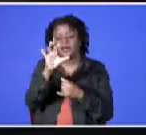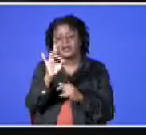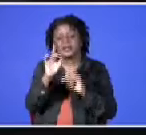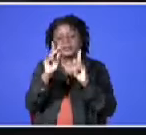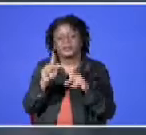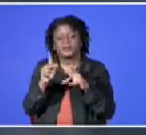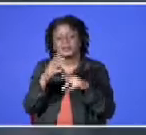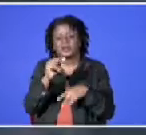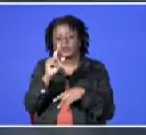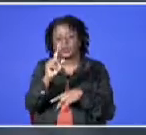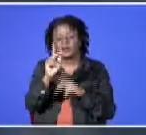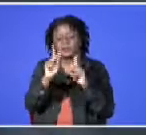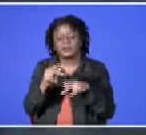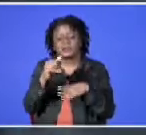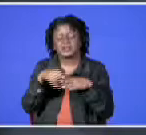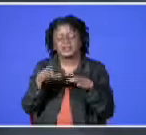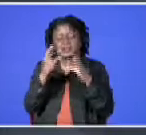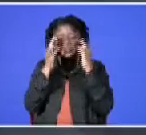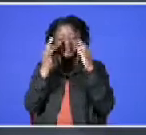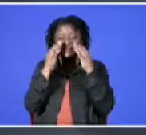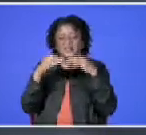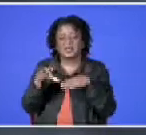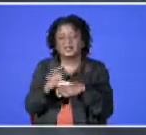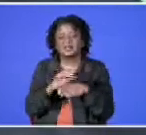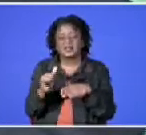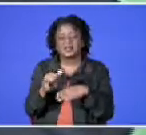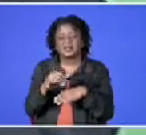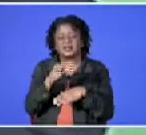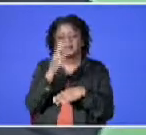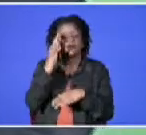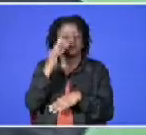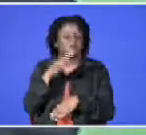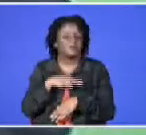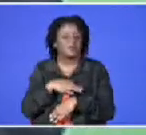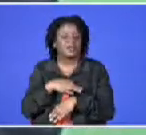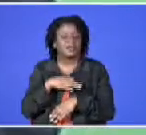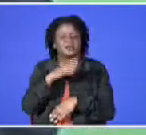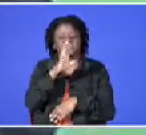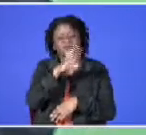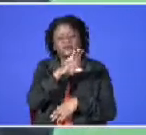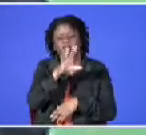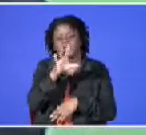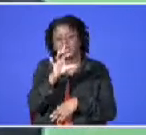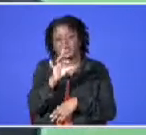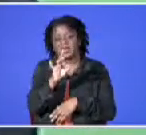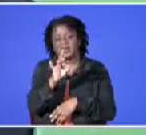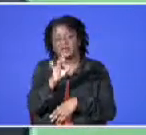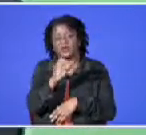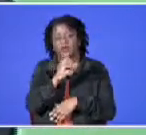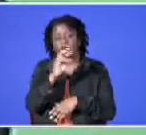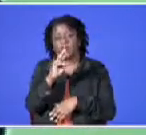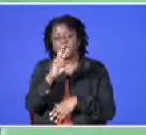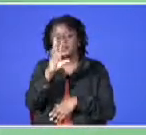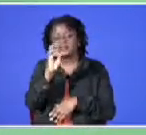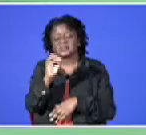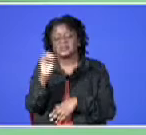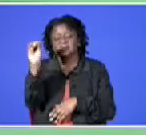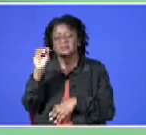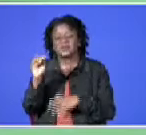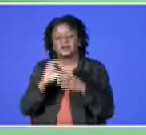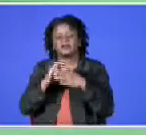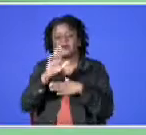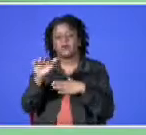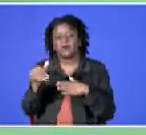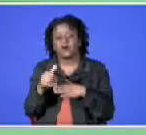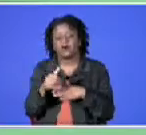in Cat Key. Females account for 48 or 60% of all cases, although only 36% of